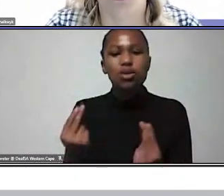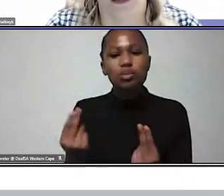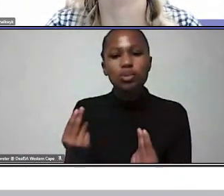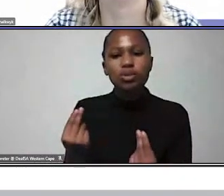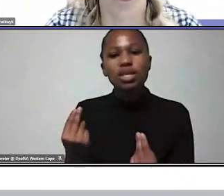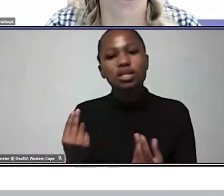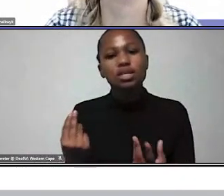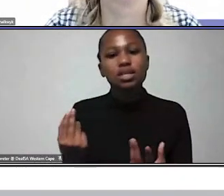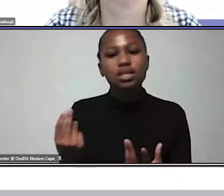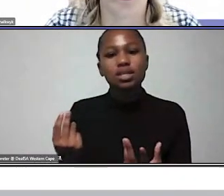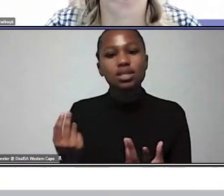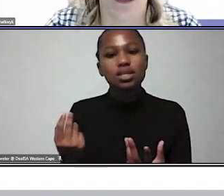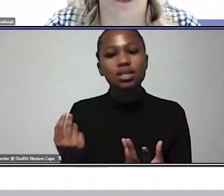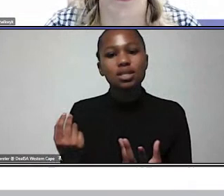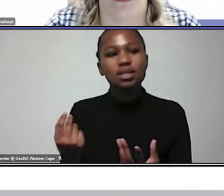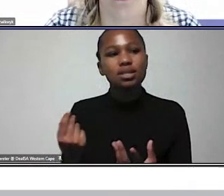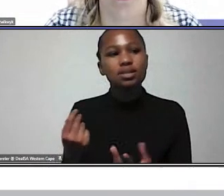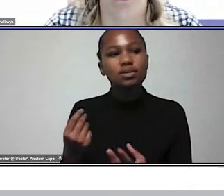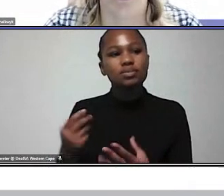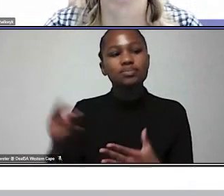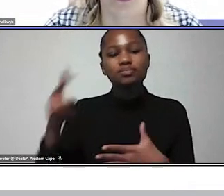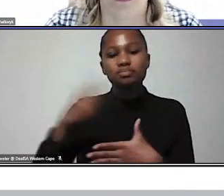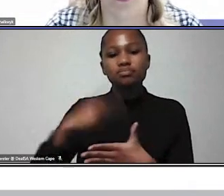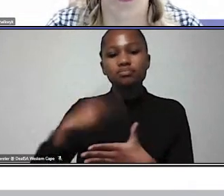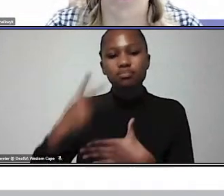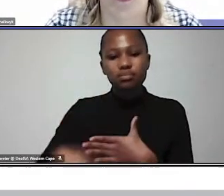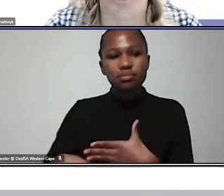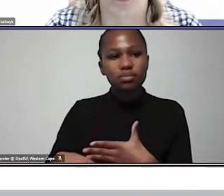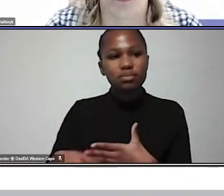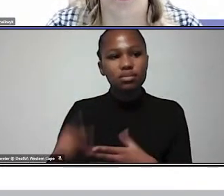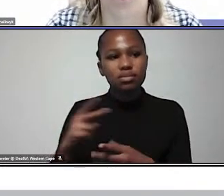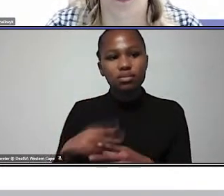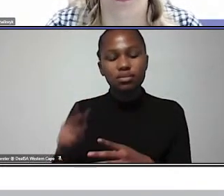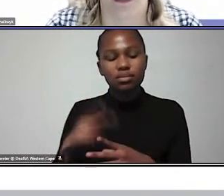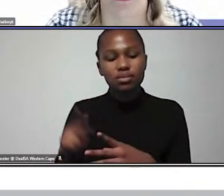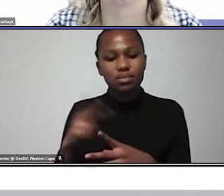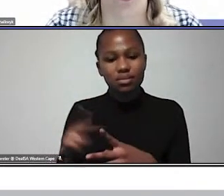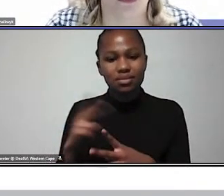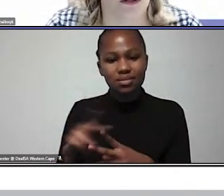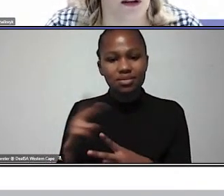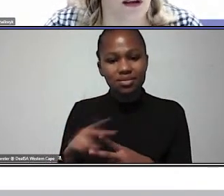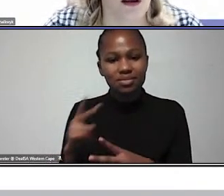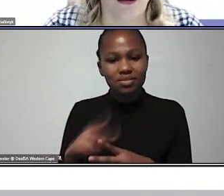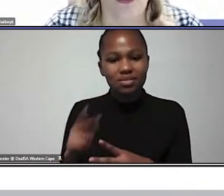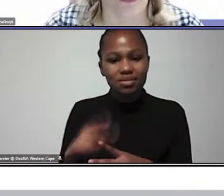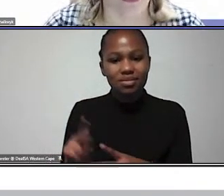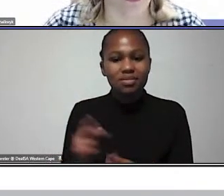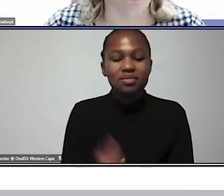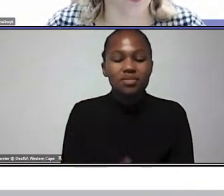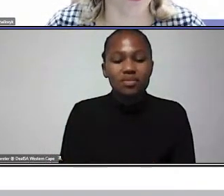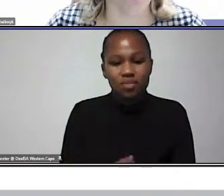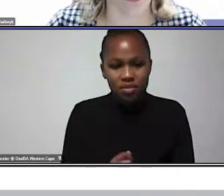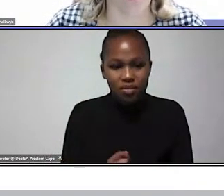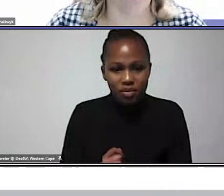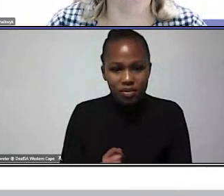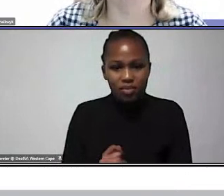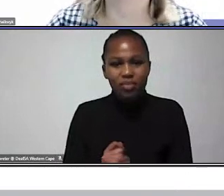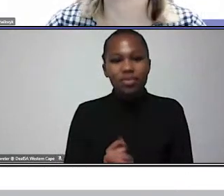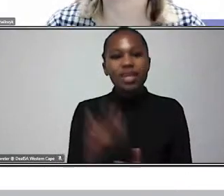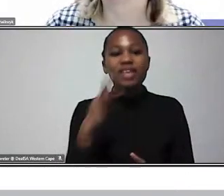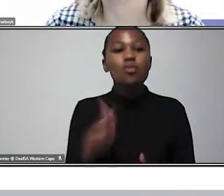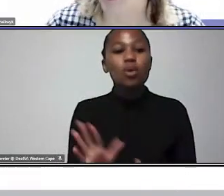long-term goal we have to achieve if we want to actually achieve that target of tripling exports. Corin, I don't know if you want to